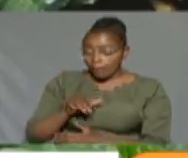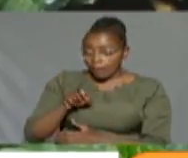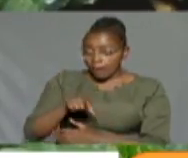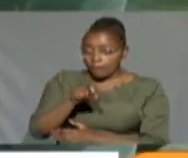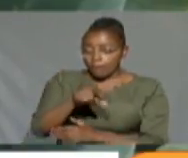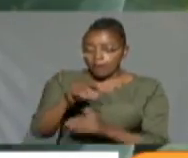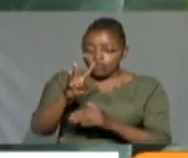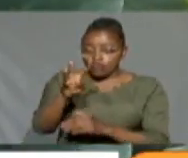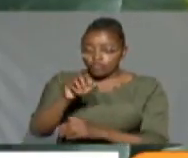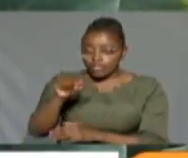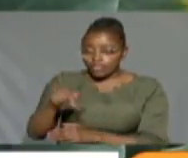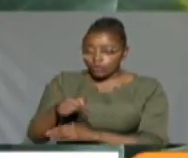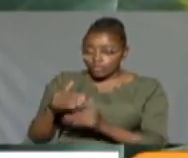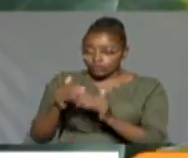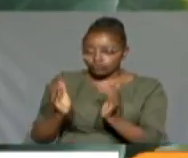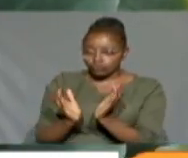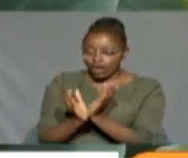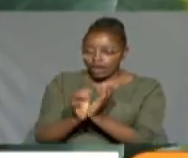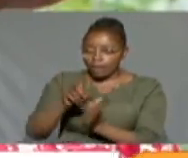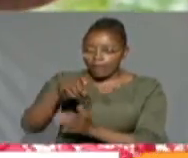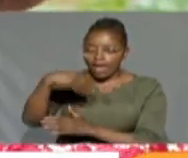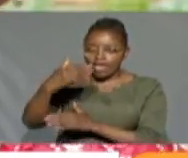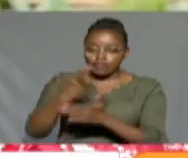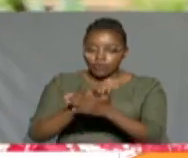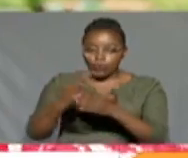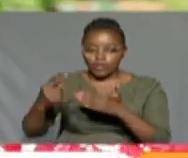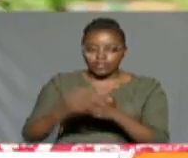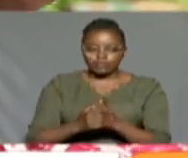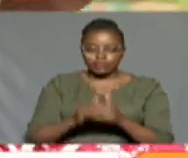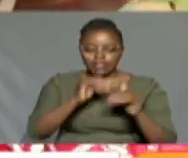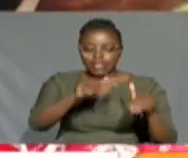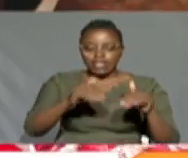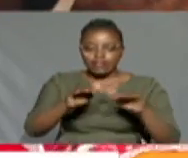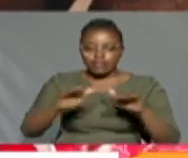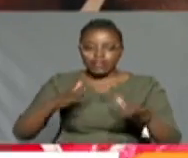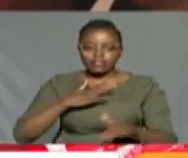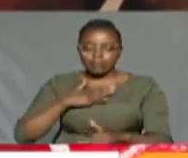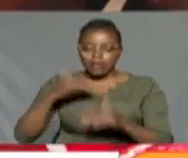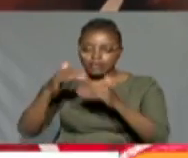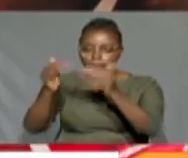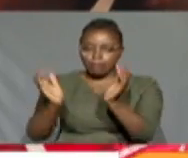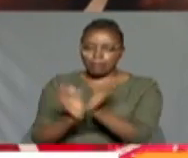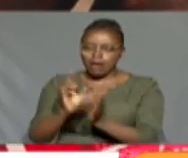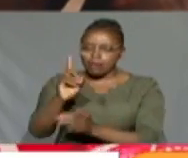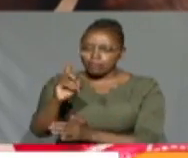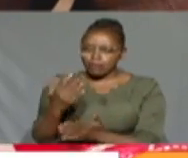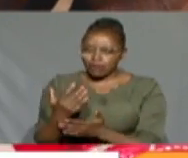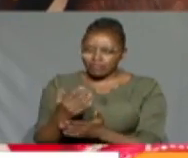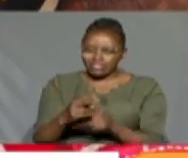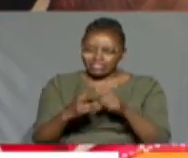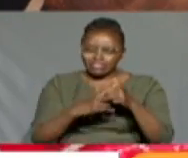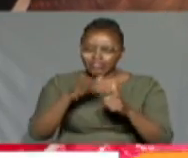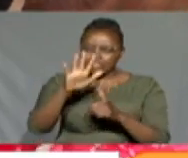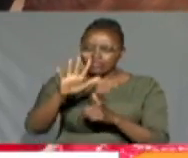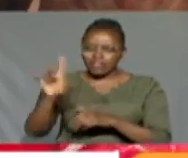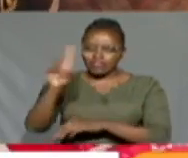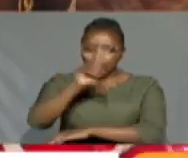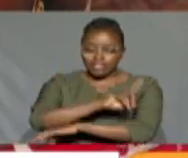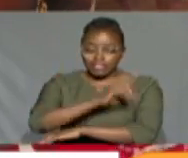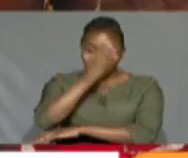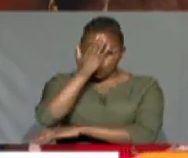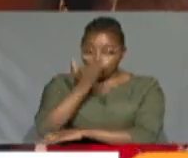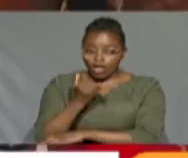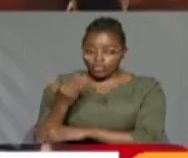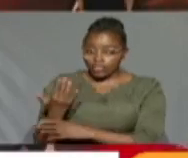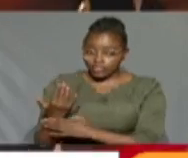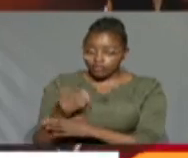of 40,000 cabbage seedlings per week. In my farm, cabbage do take 75 days because